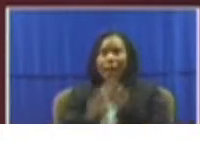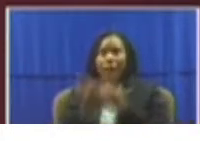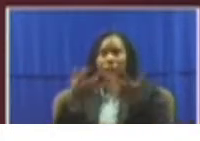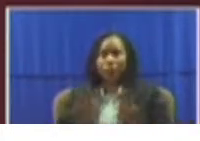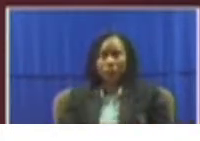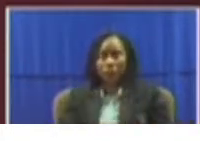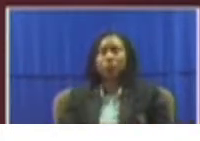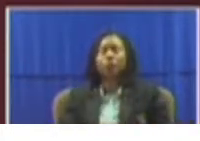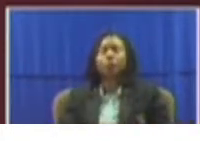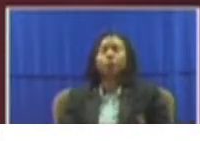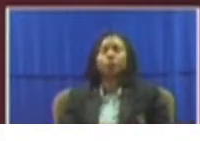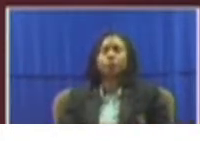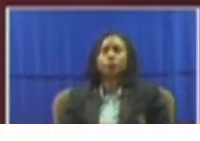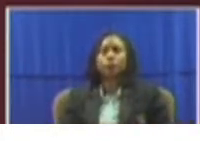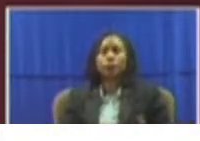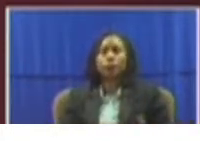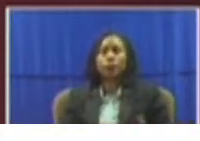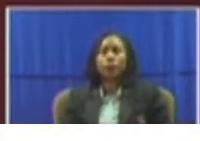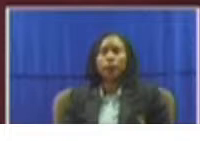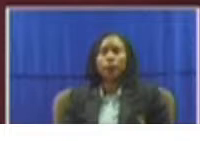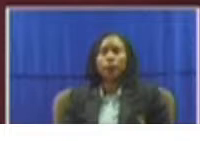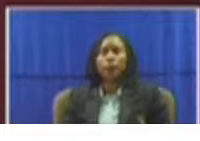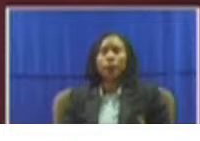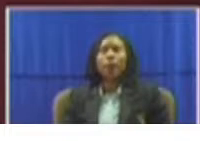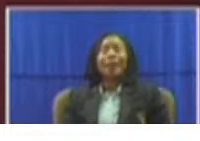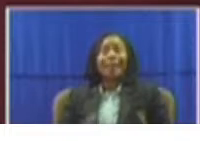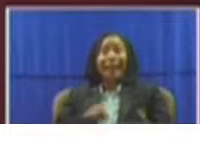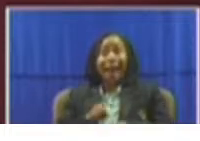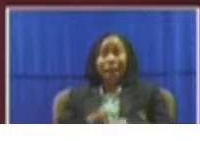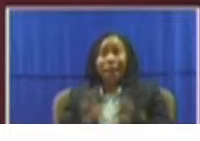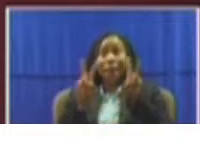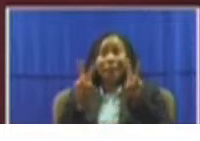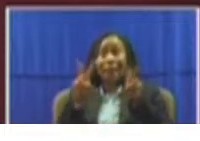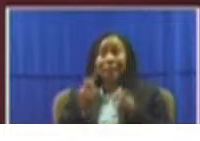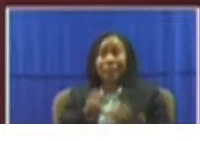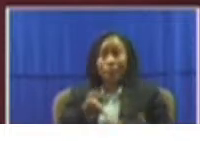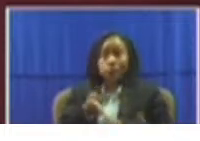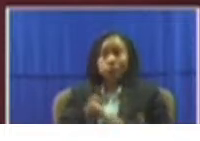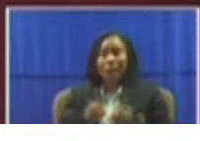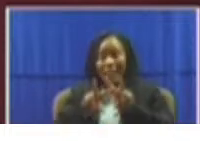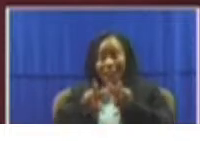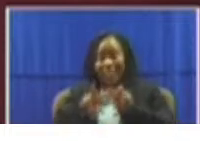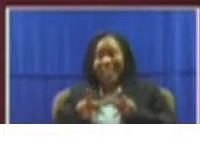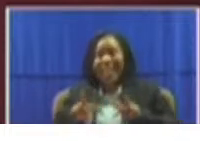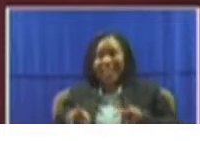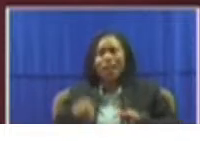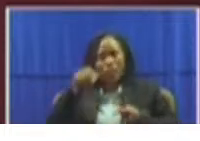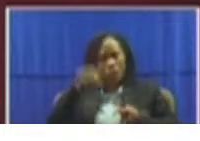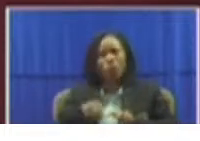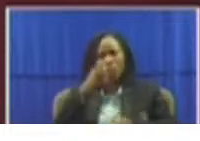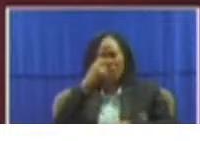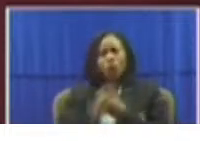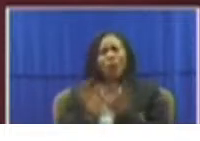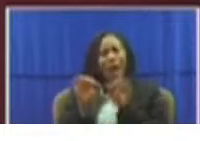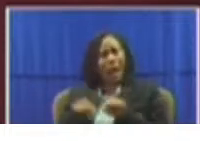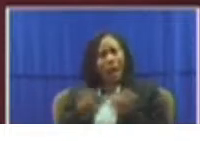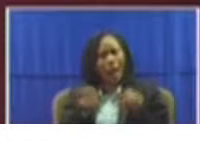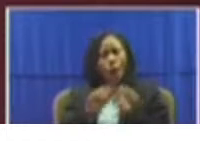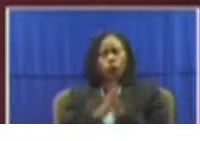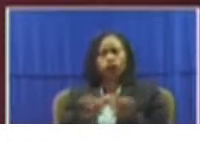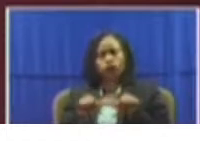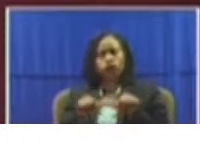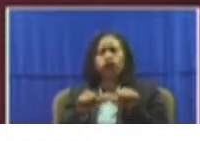taken place. Where matters are under investigation, such matters must be allowed to run their legal course and not to